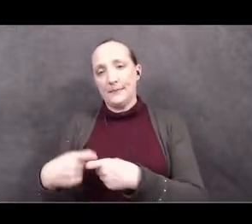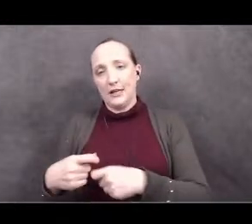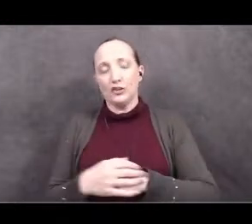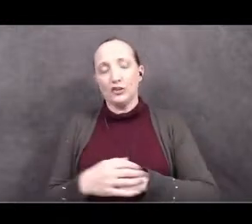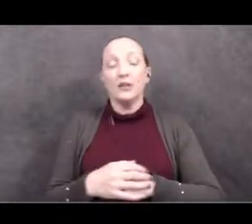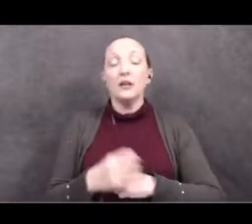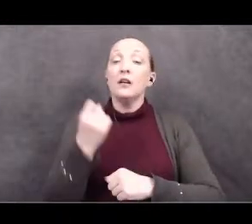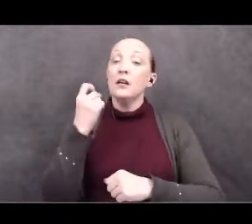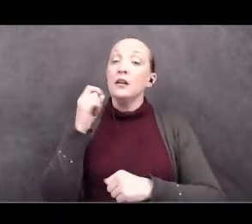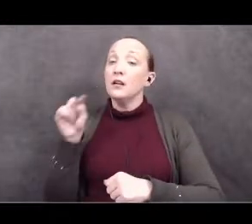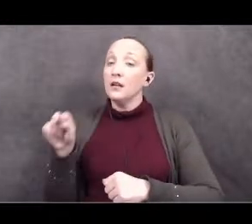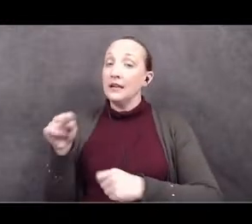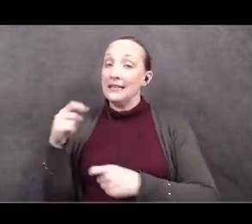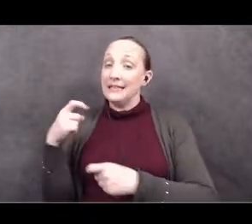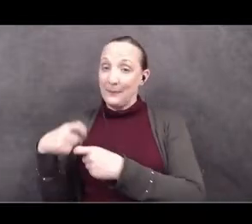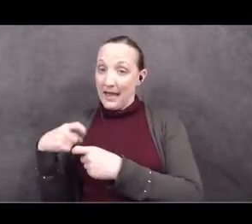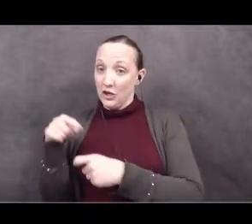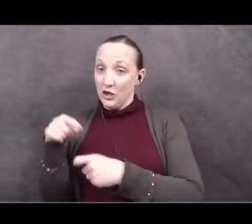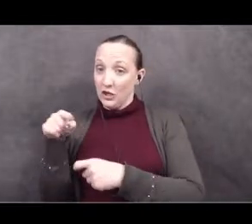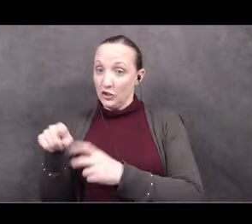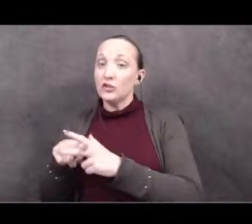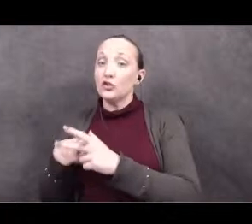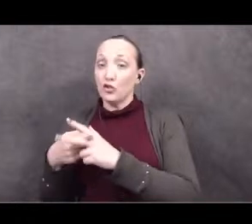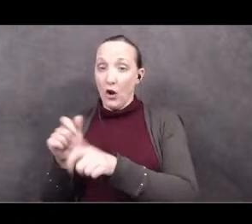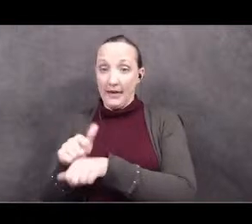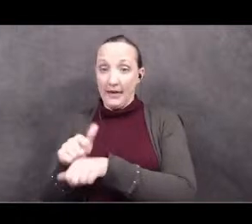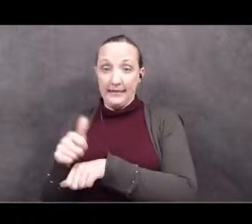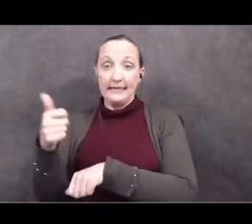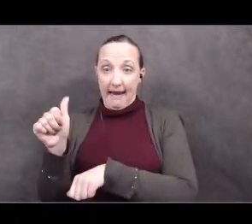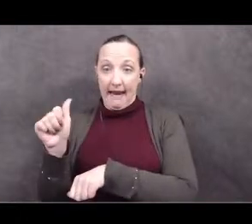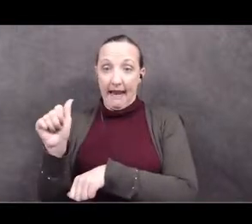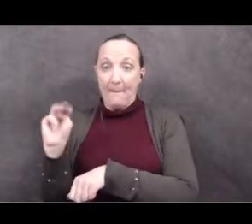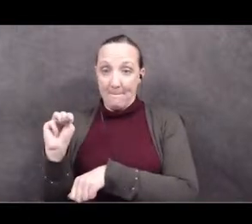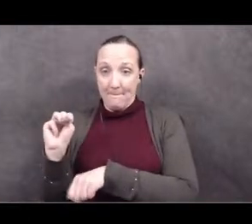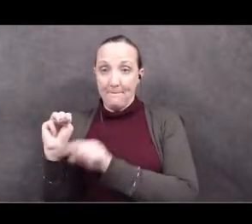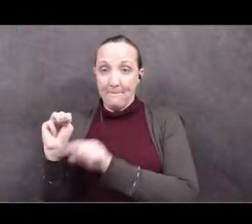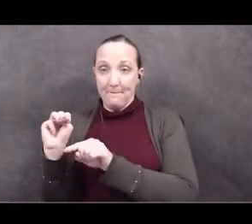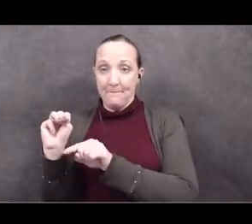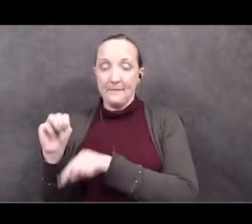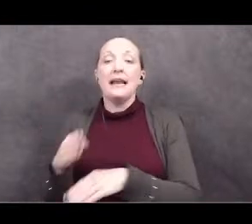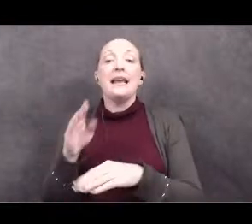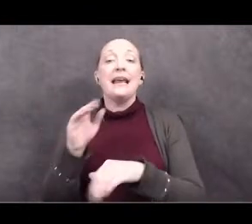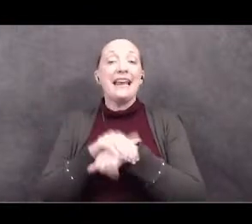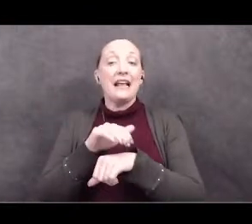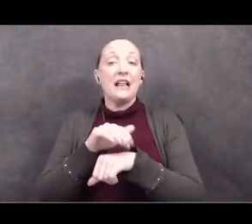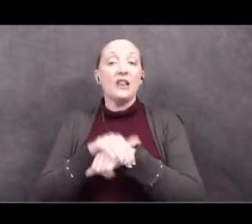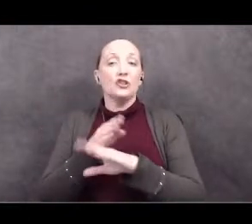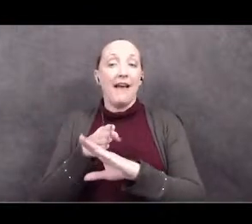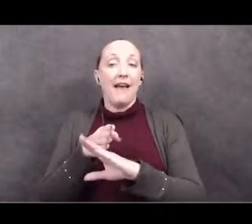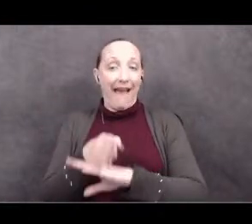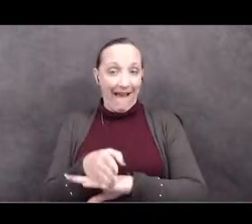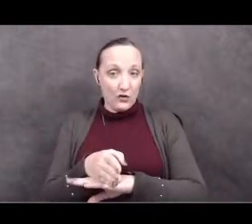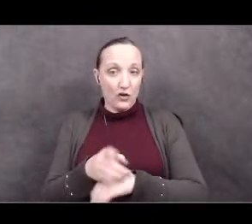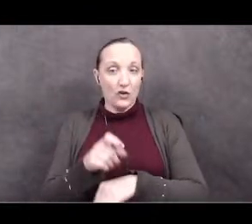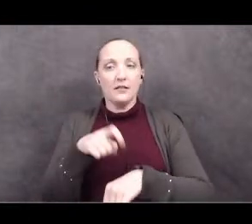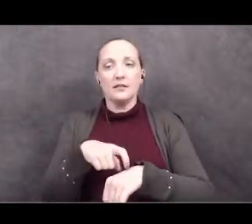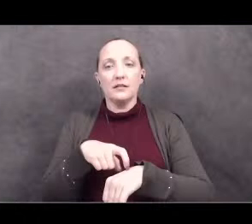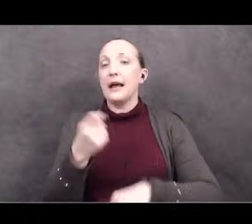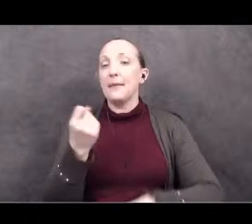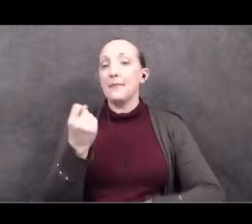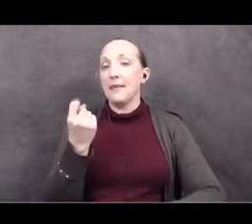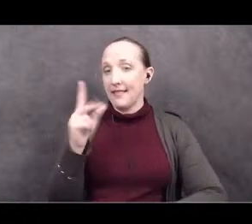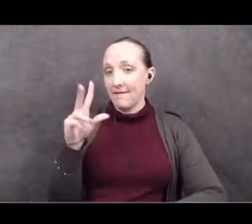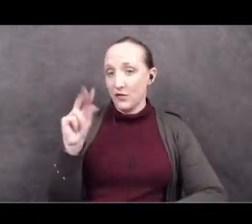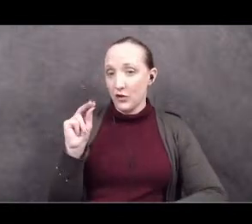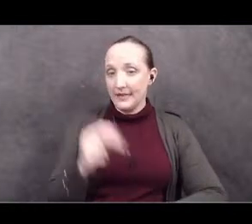Spanish session will begin at 10 a.m. and then the English session will follow and that will start at 11:30